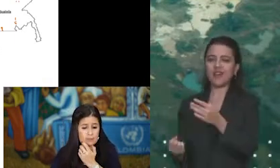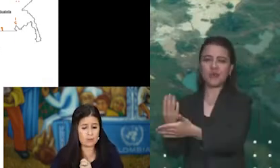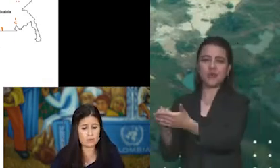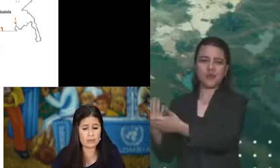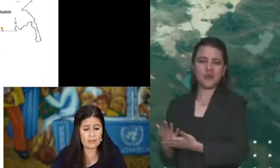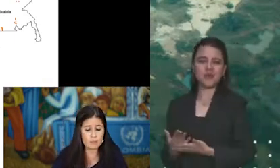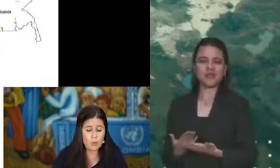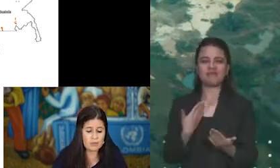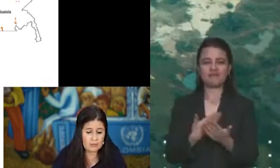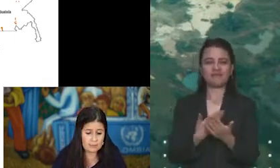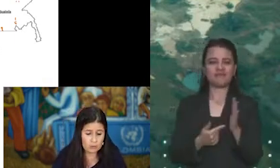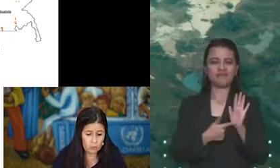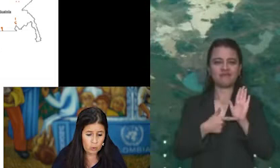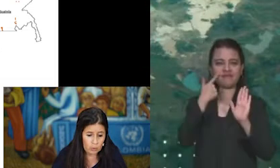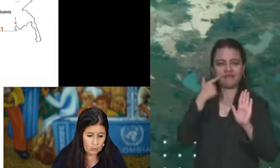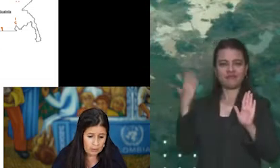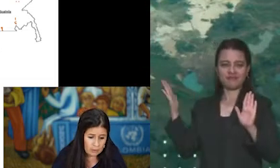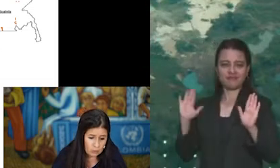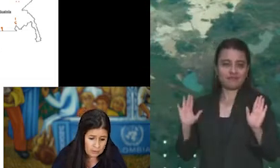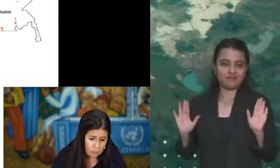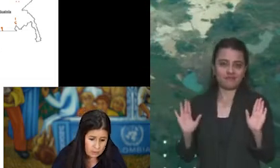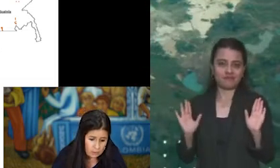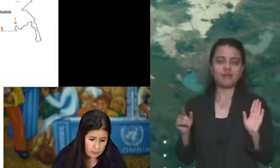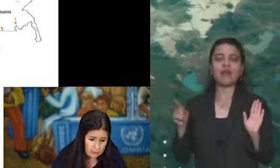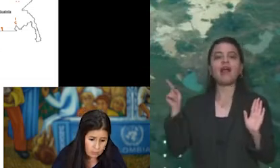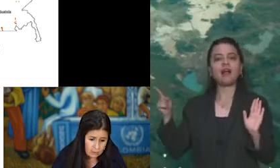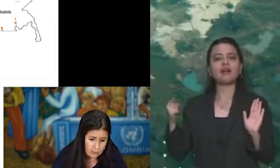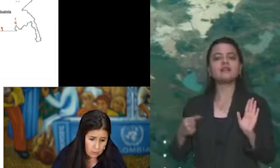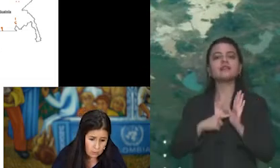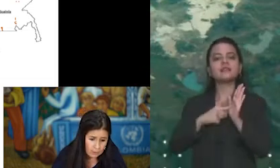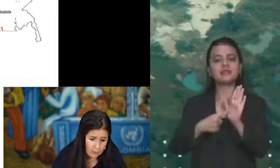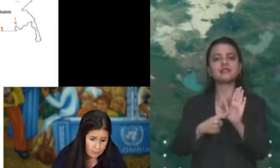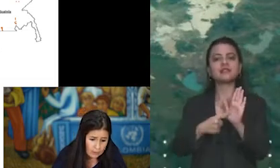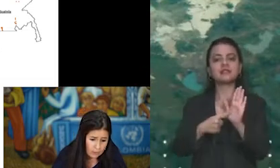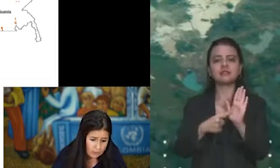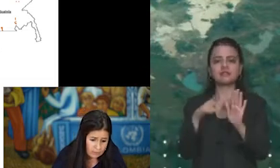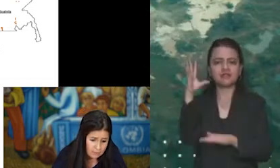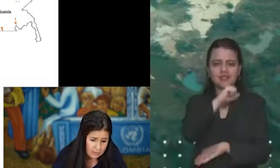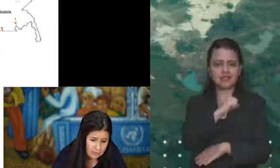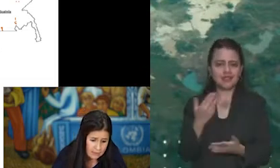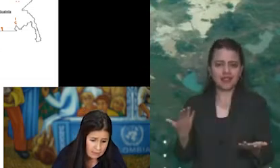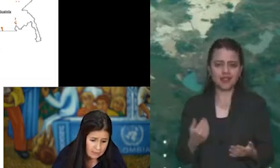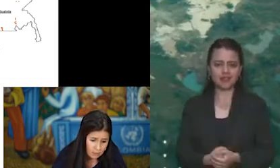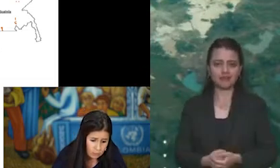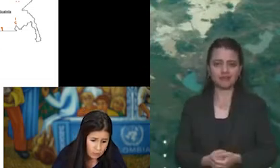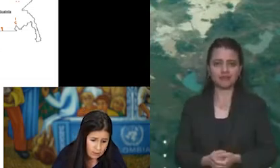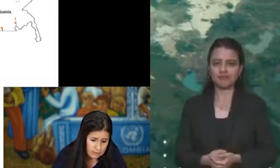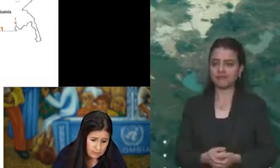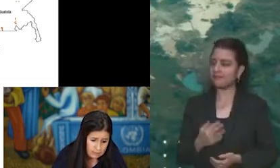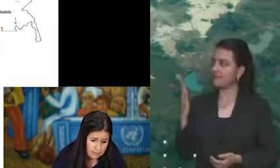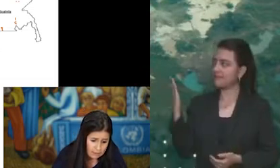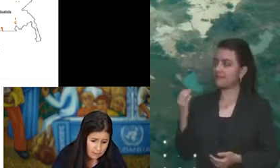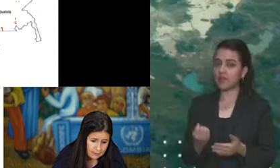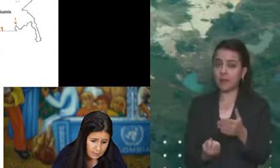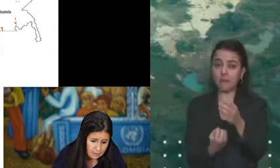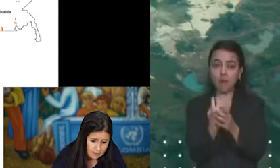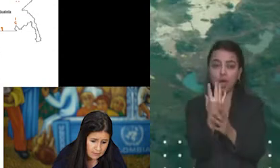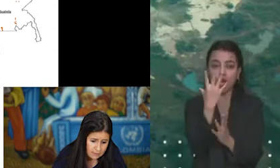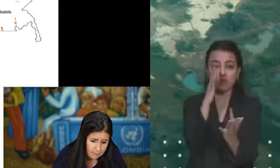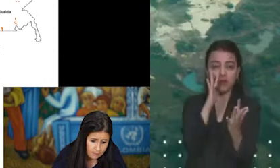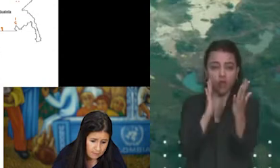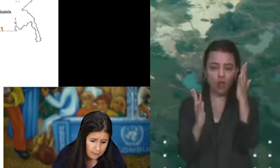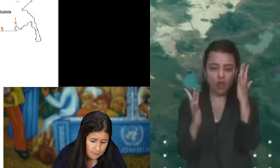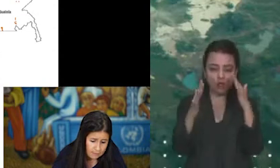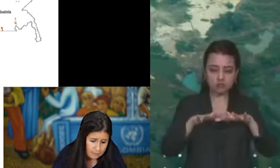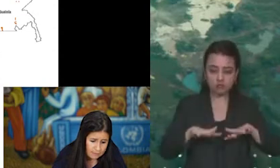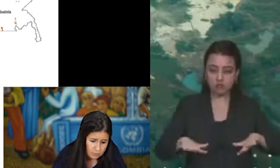of response from the territory. Here we can see clearly the